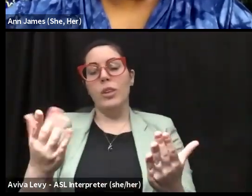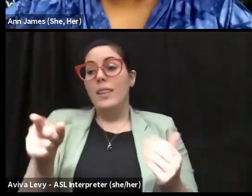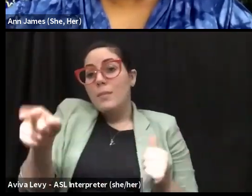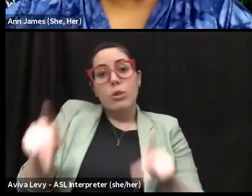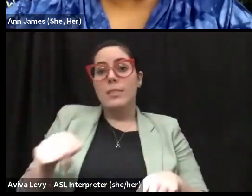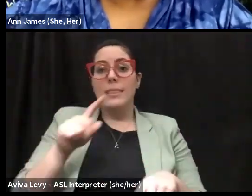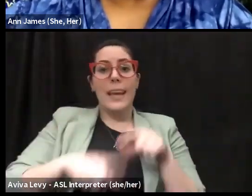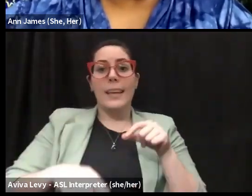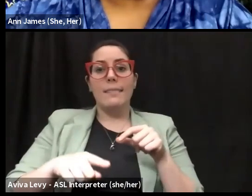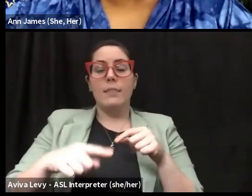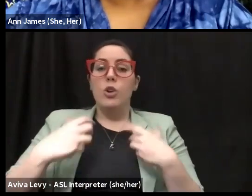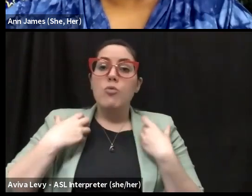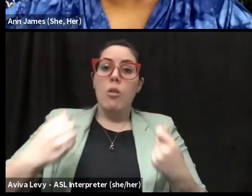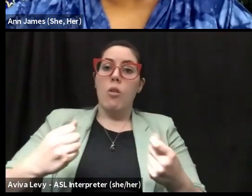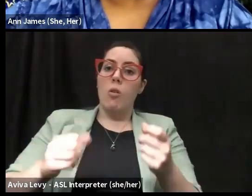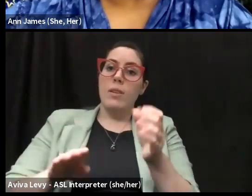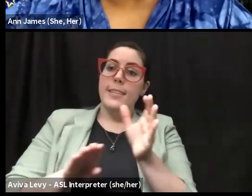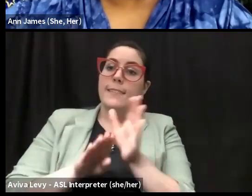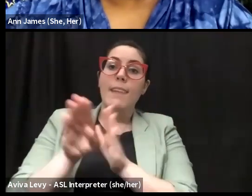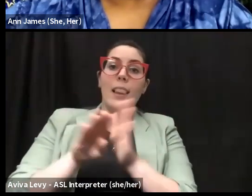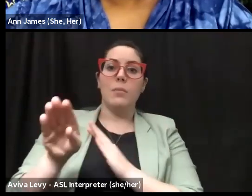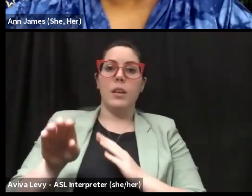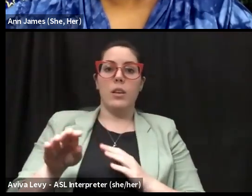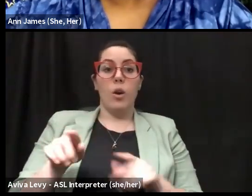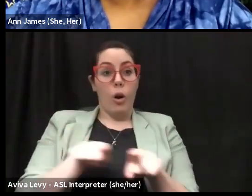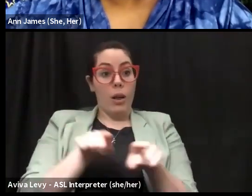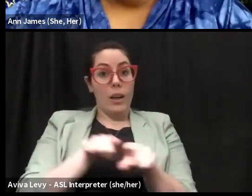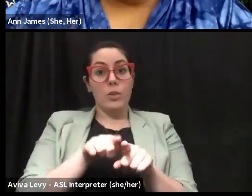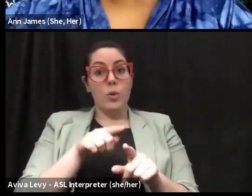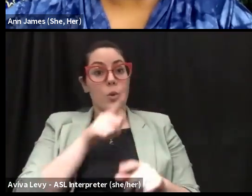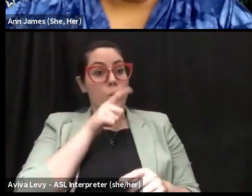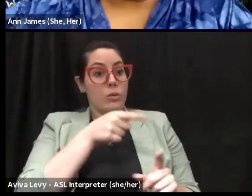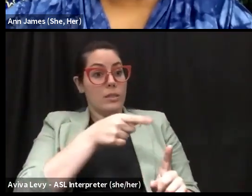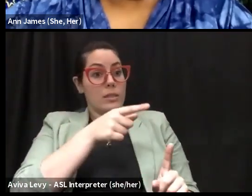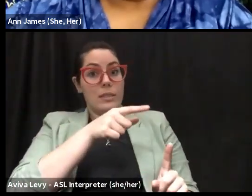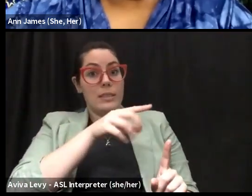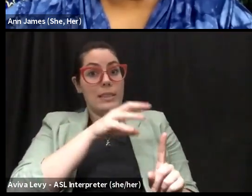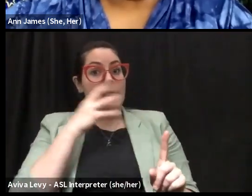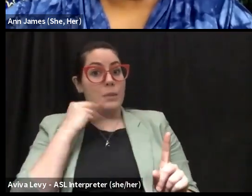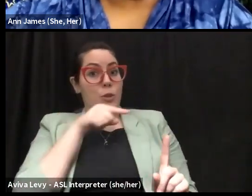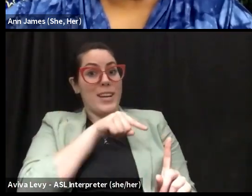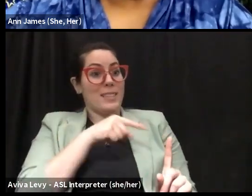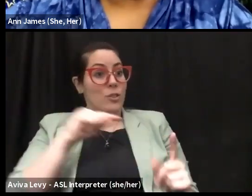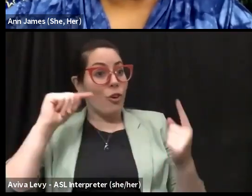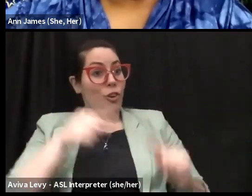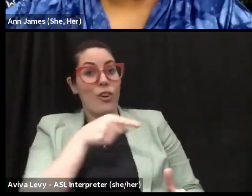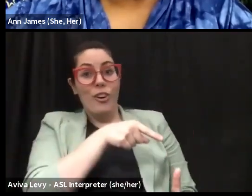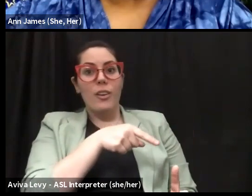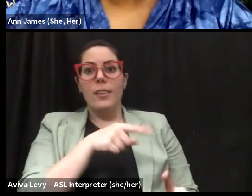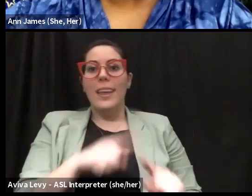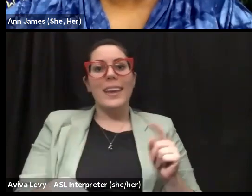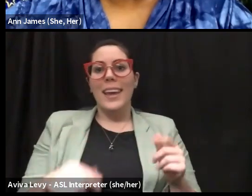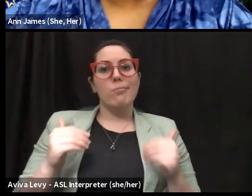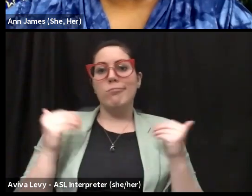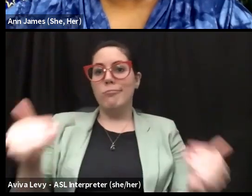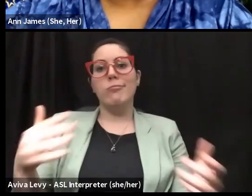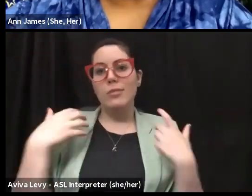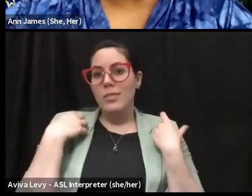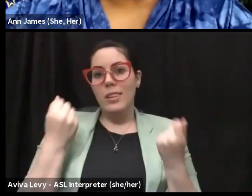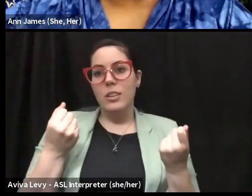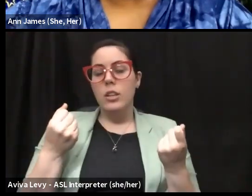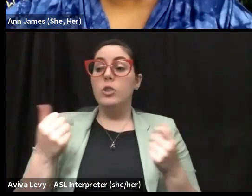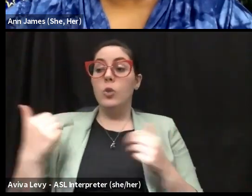And the person who's been harmed in that community doesn't have that chance. So I think, you know, accountability is essential, but I don't think we